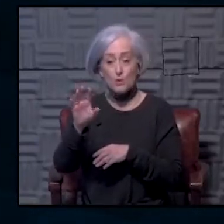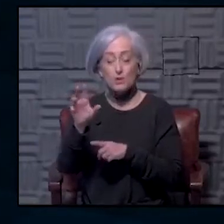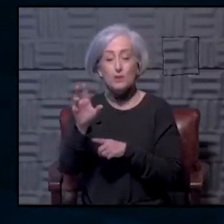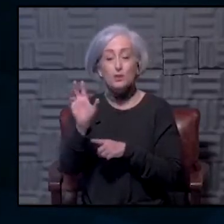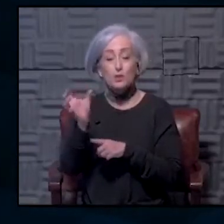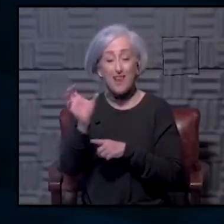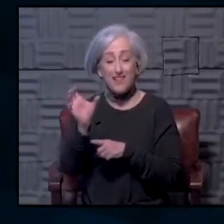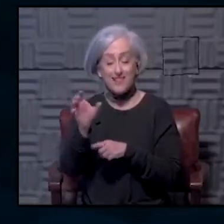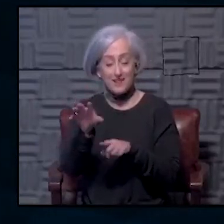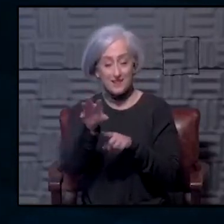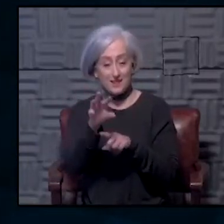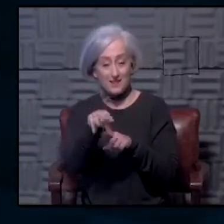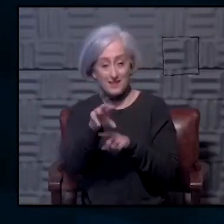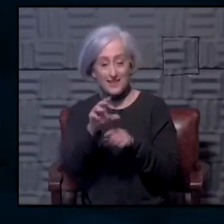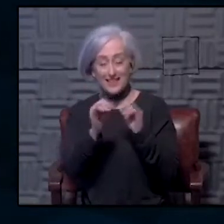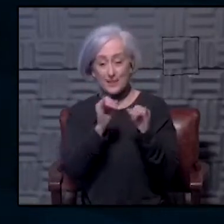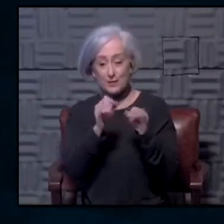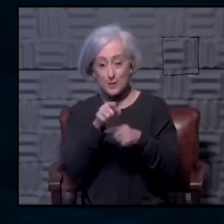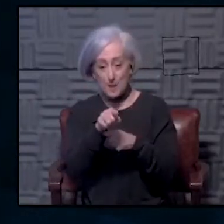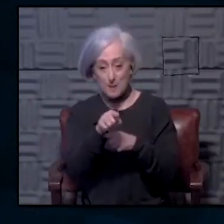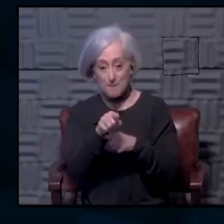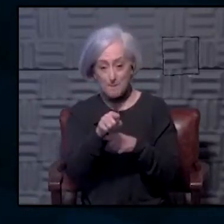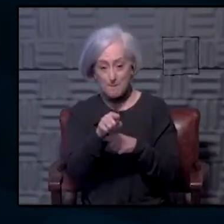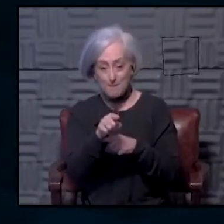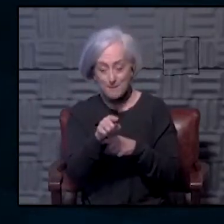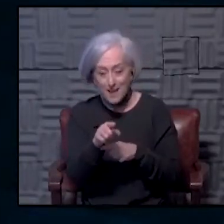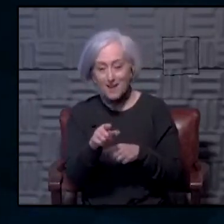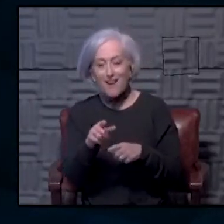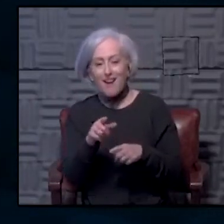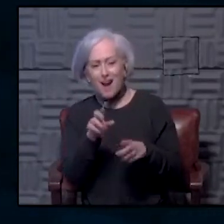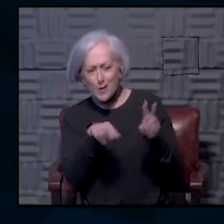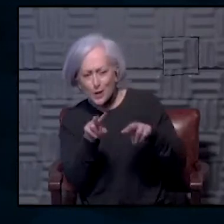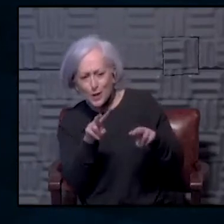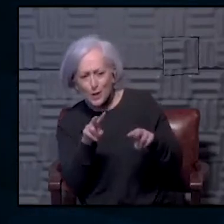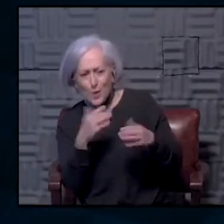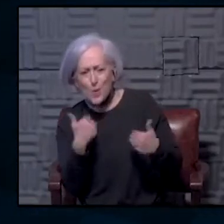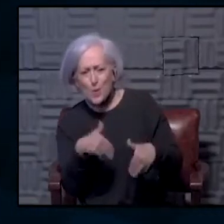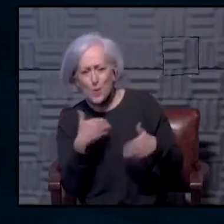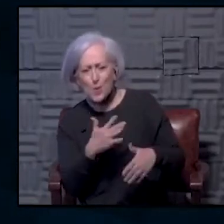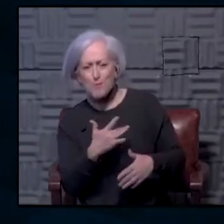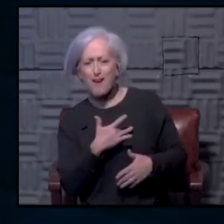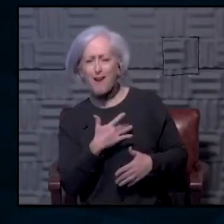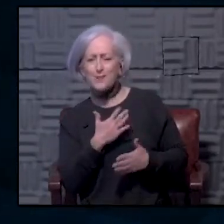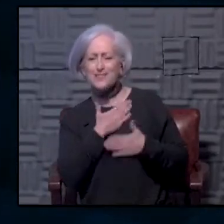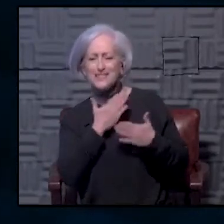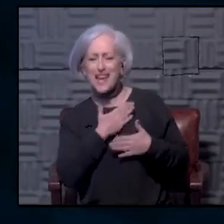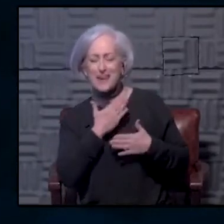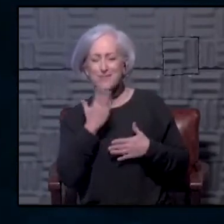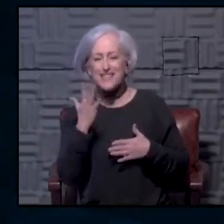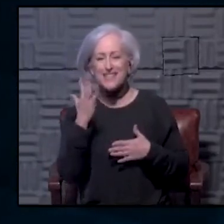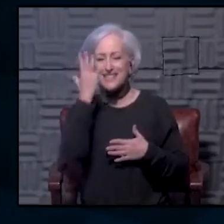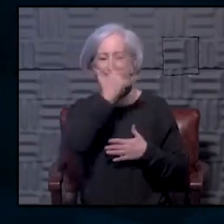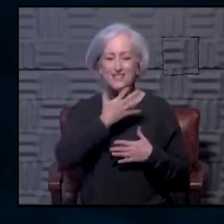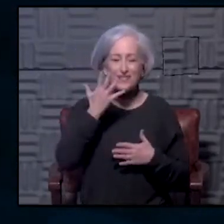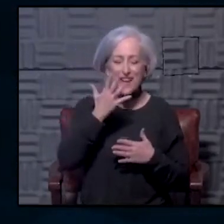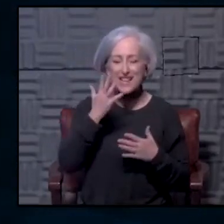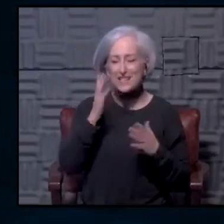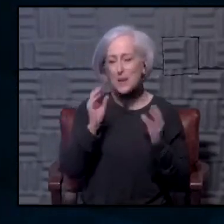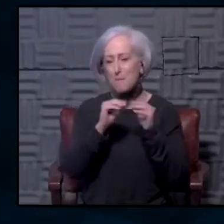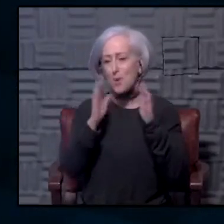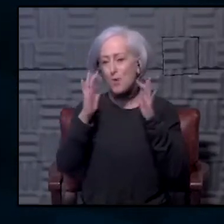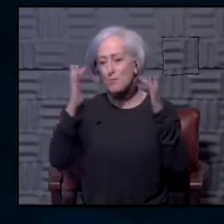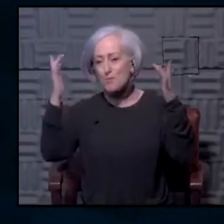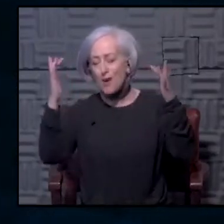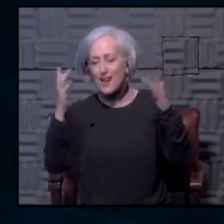was starting to look good. Not a doctor, but it made my heart feel good that his face and even his voice seemed a little brighter. So, but he has a